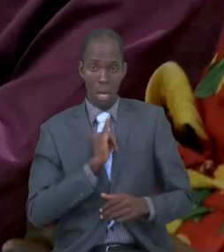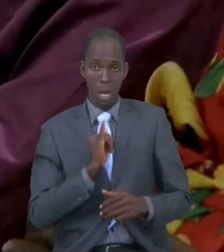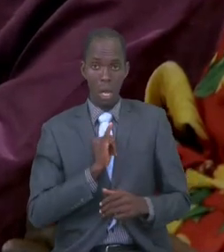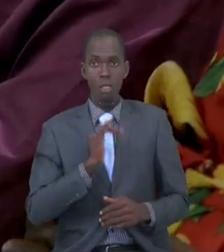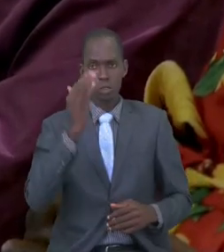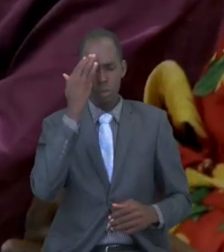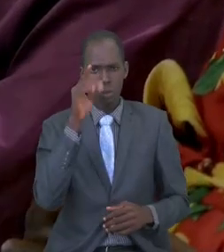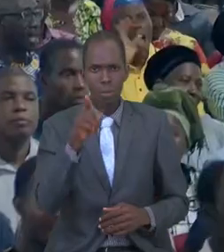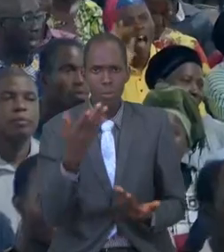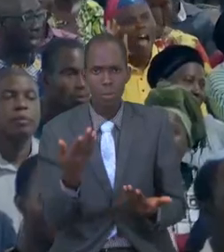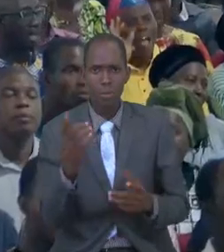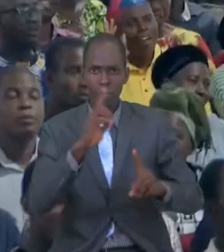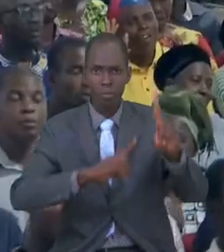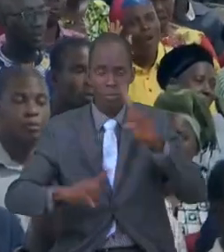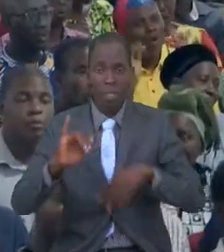I know. I know.